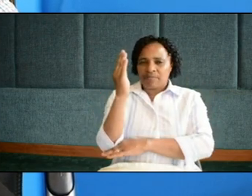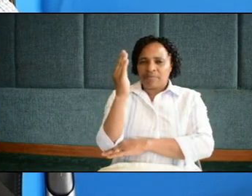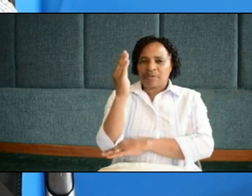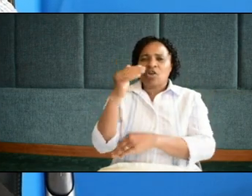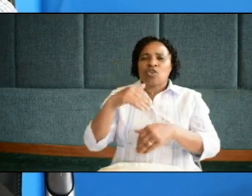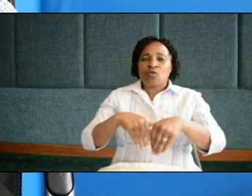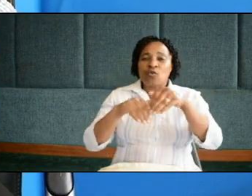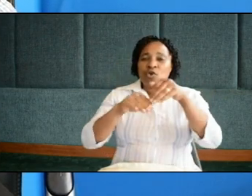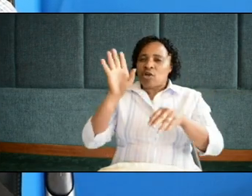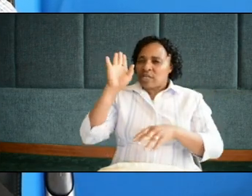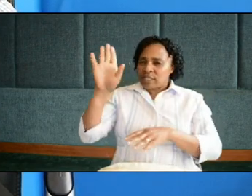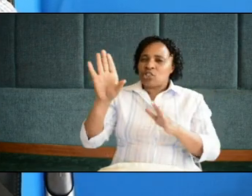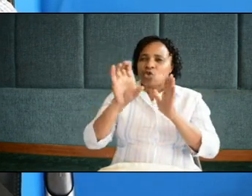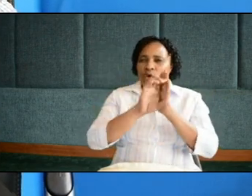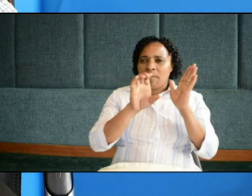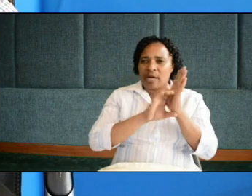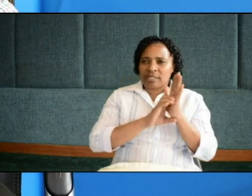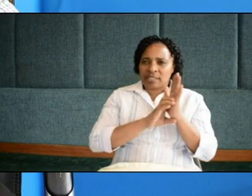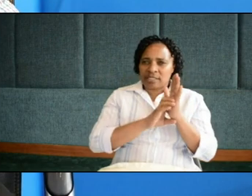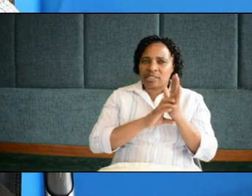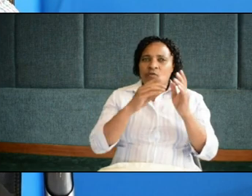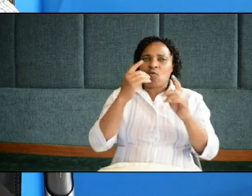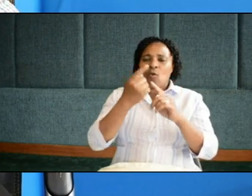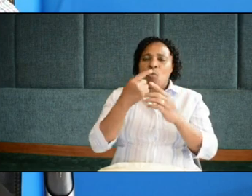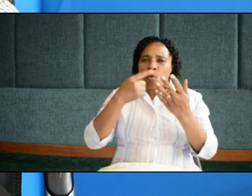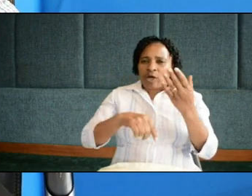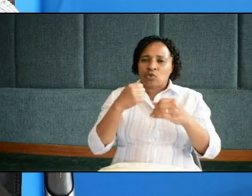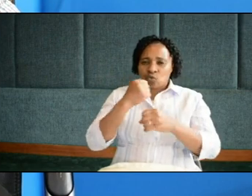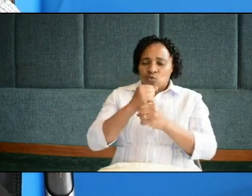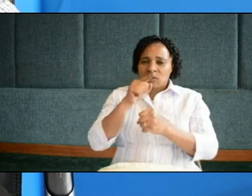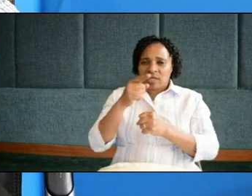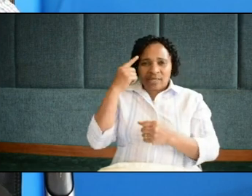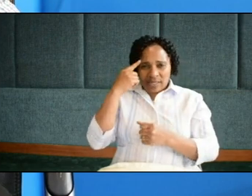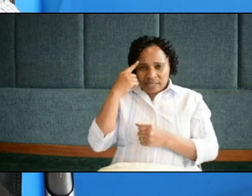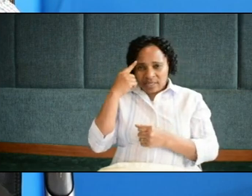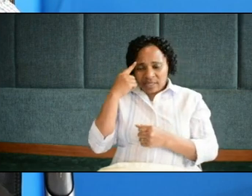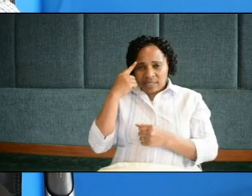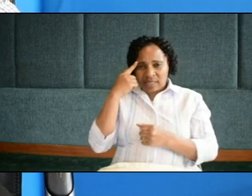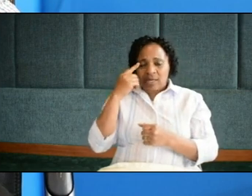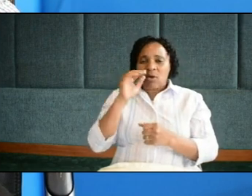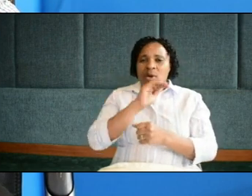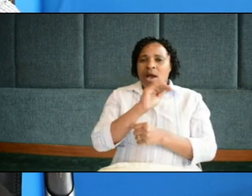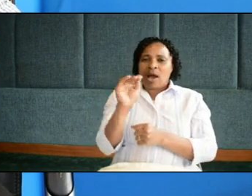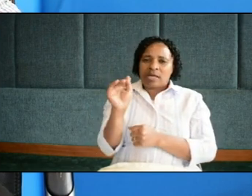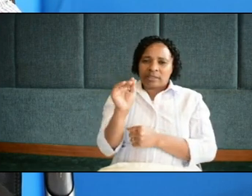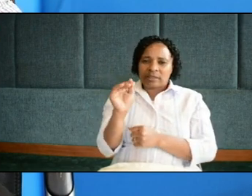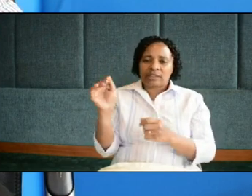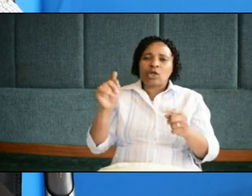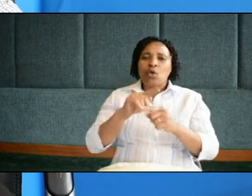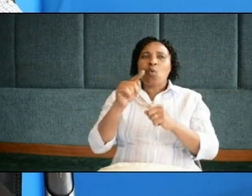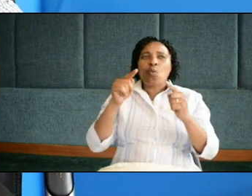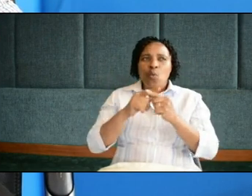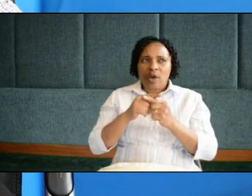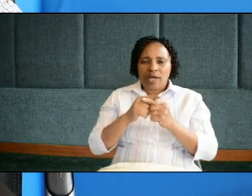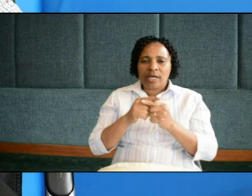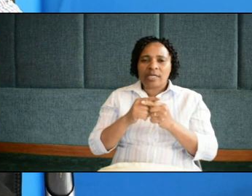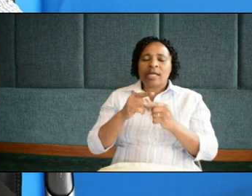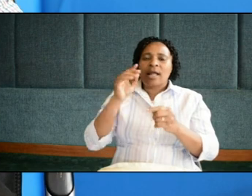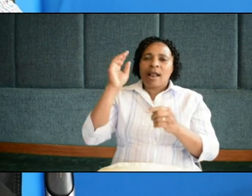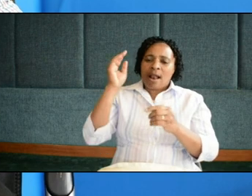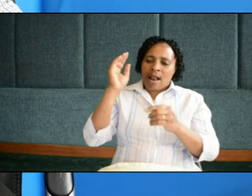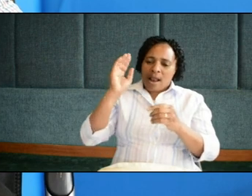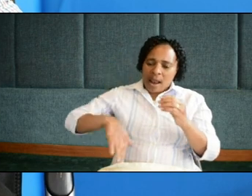to follow his commands. So from the what do you think section, we are being asked, when was the last